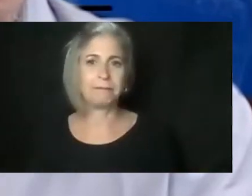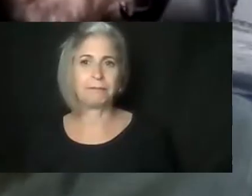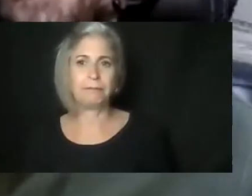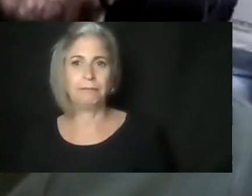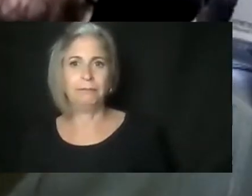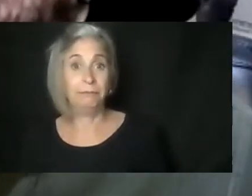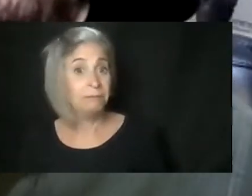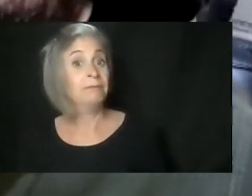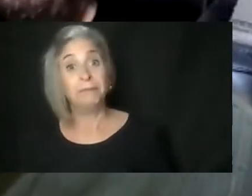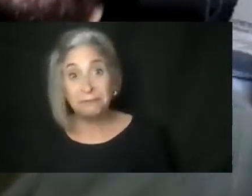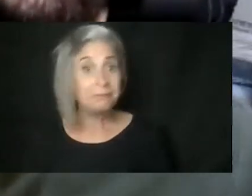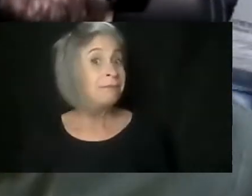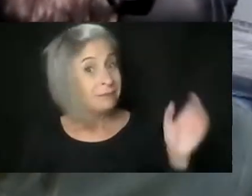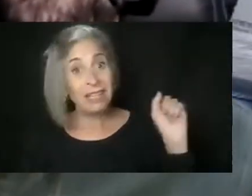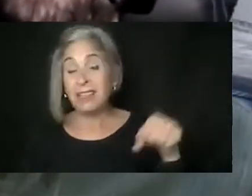Yeah, it's